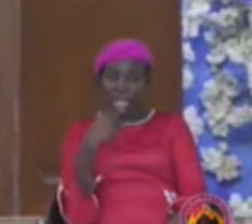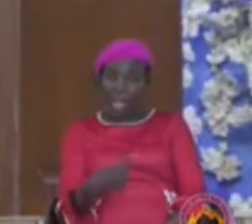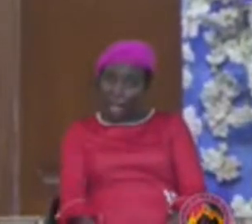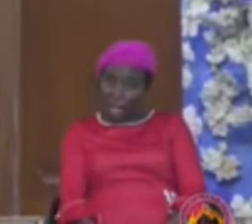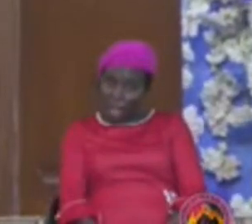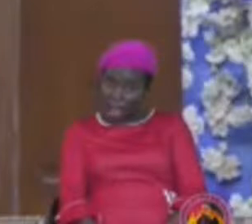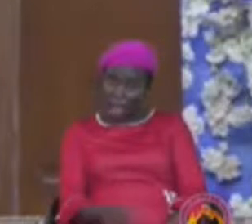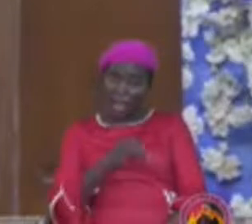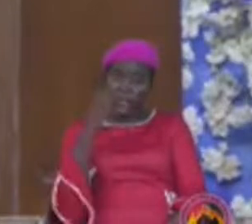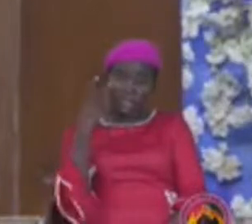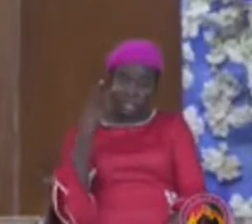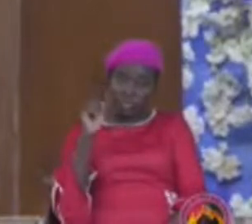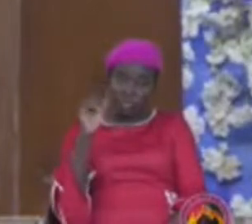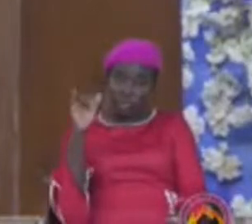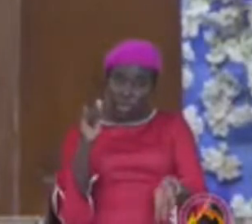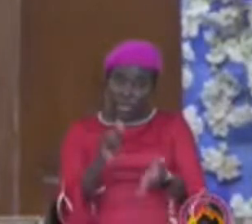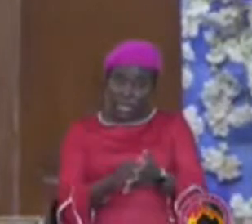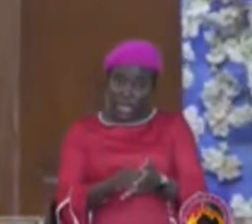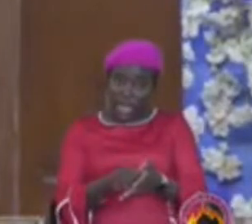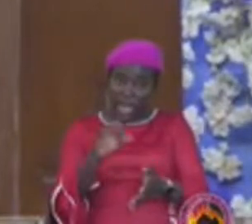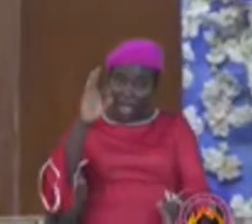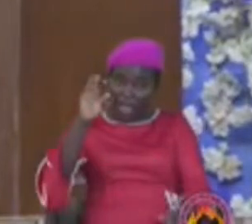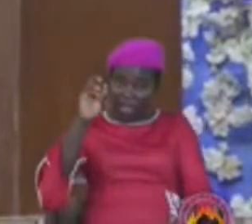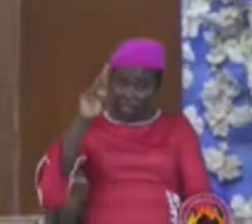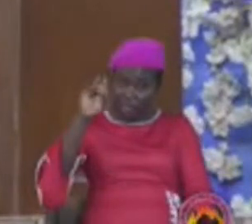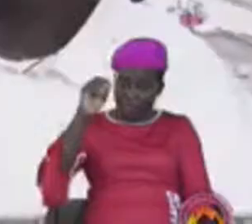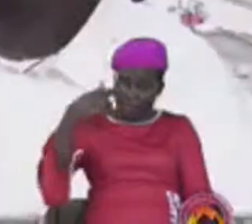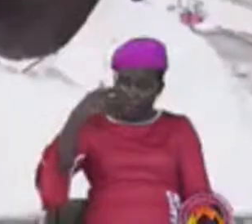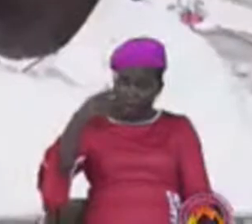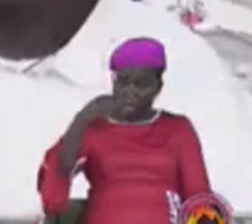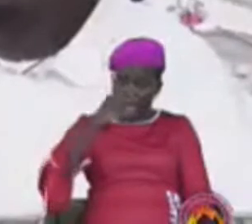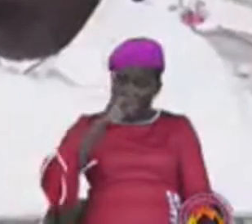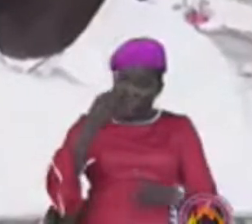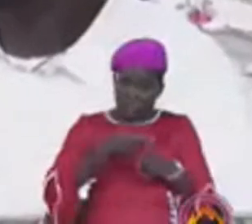you. The frog has gone back to the